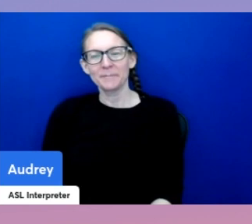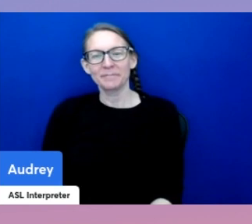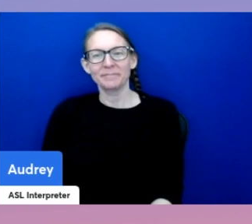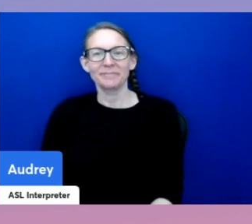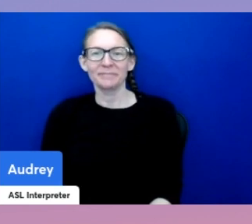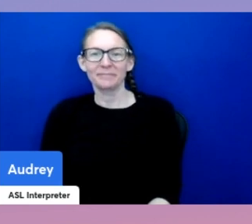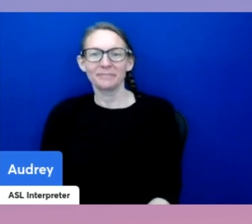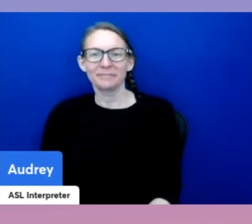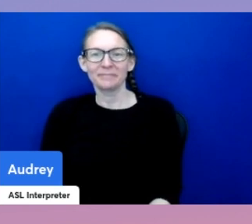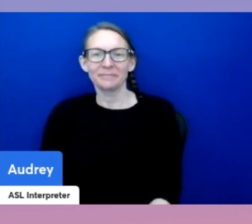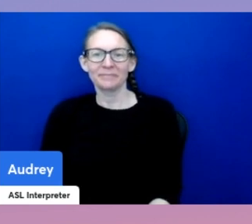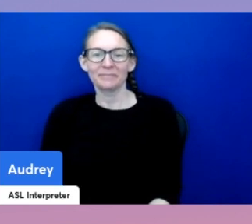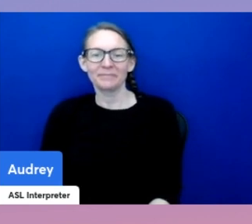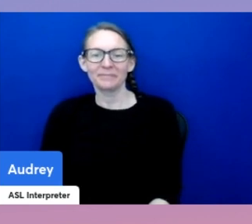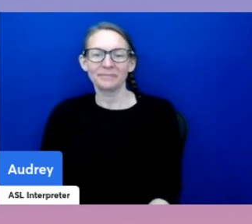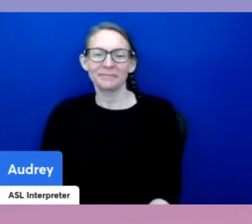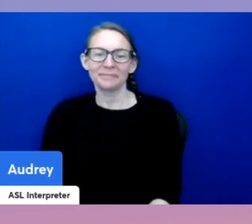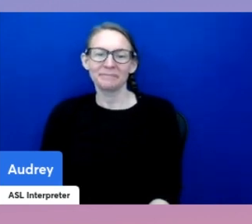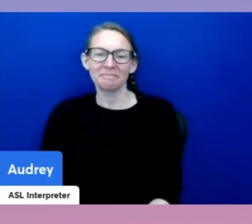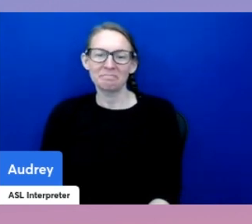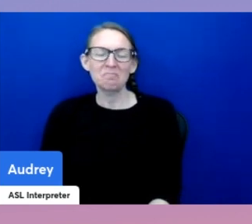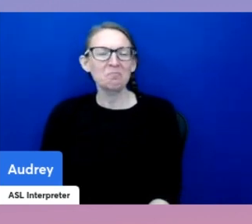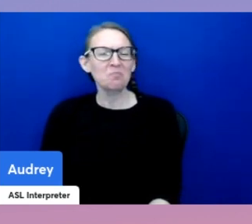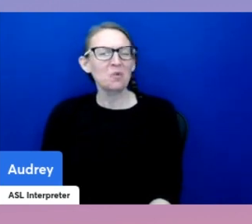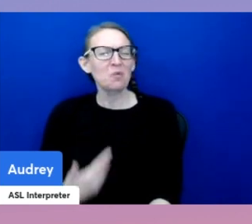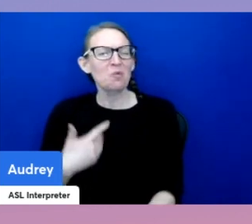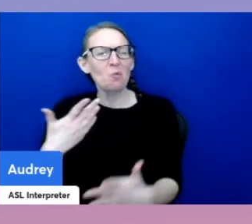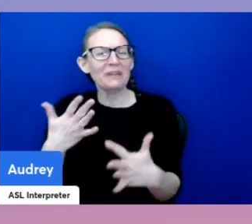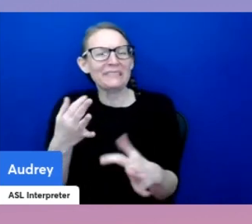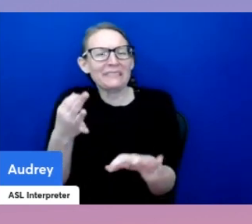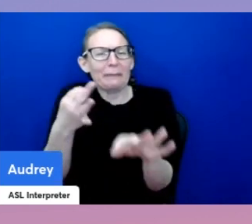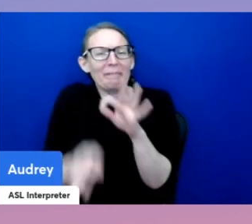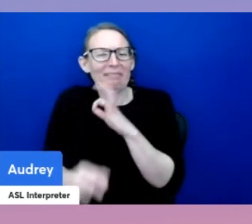But I will simplify these diagrams. So this diagram